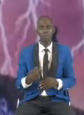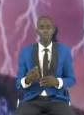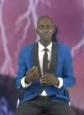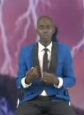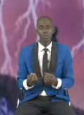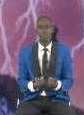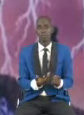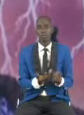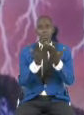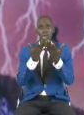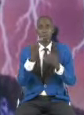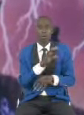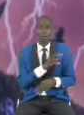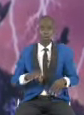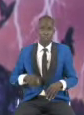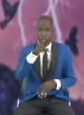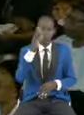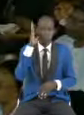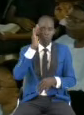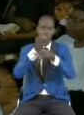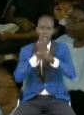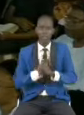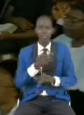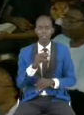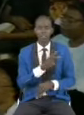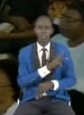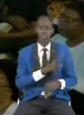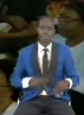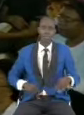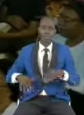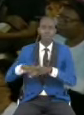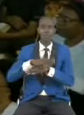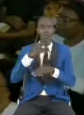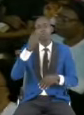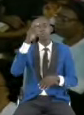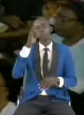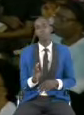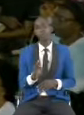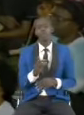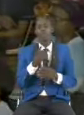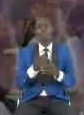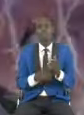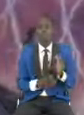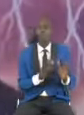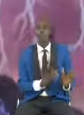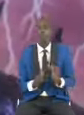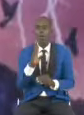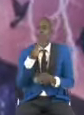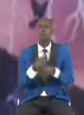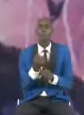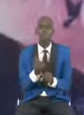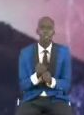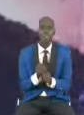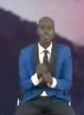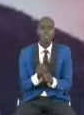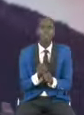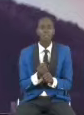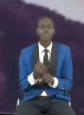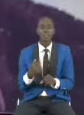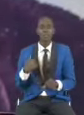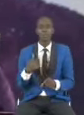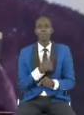will inherit the kingdom of God. What preparation do we make? We take the leaven